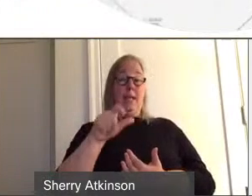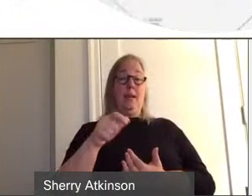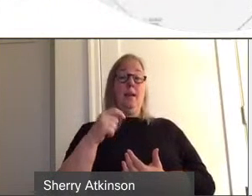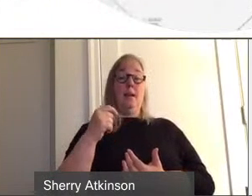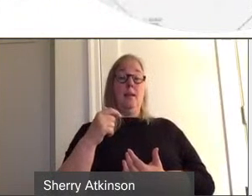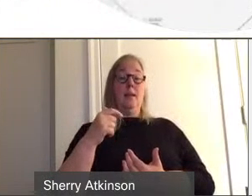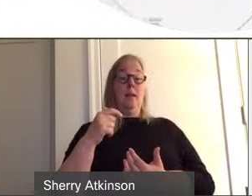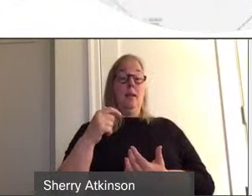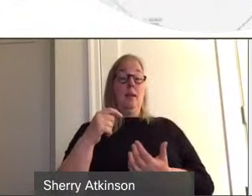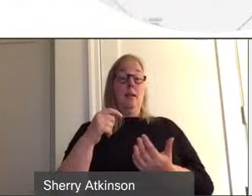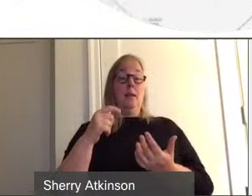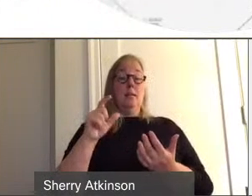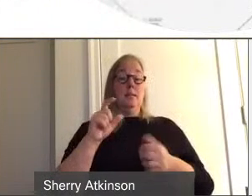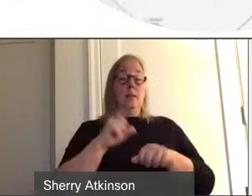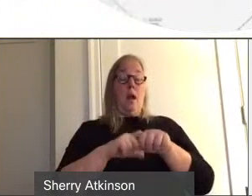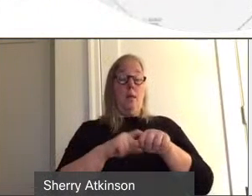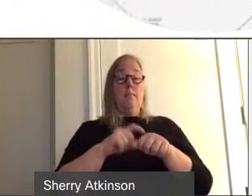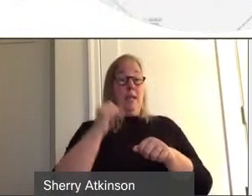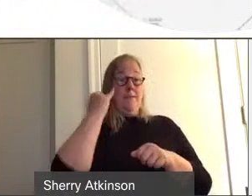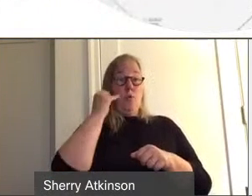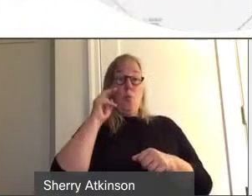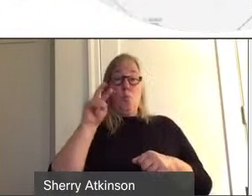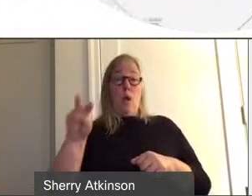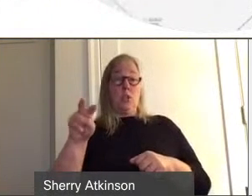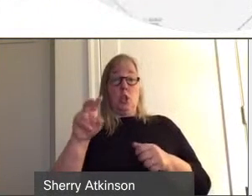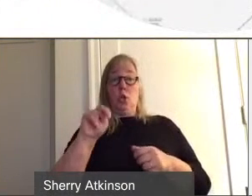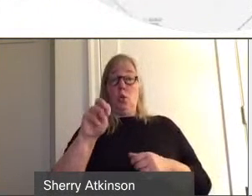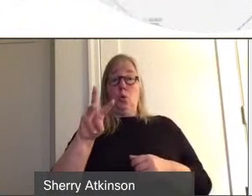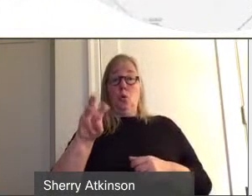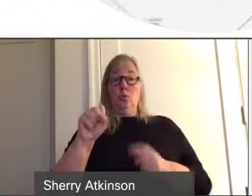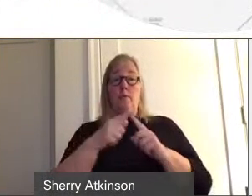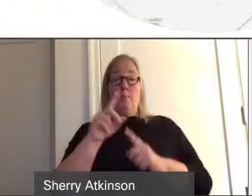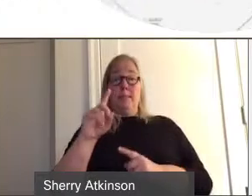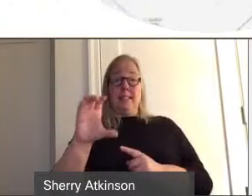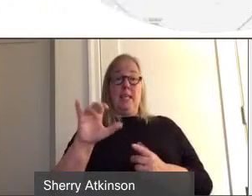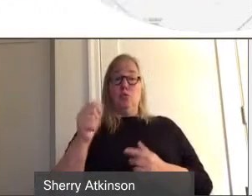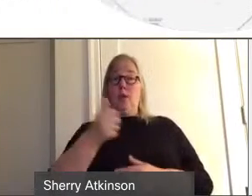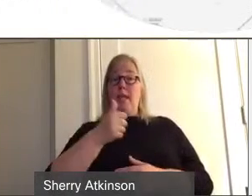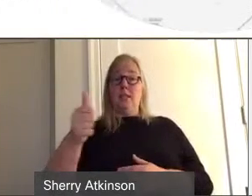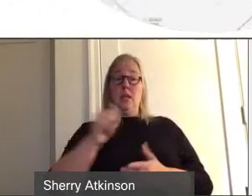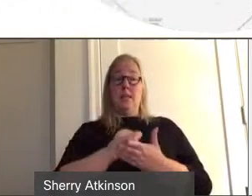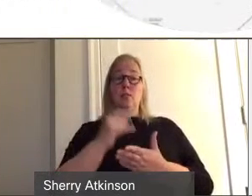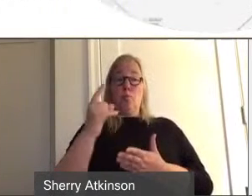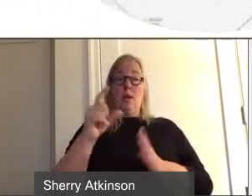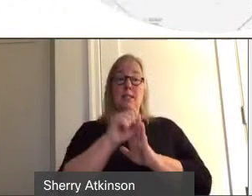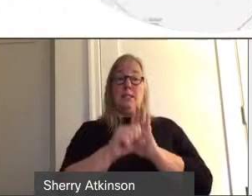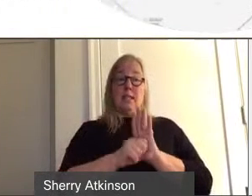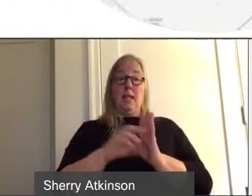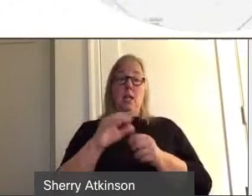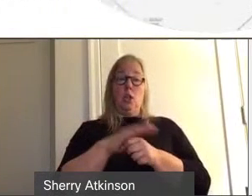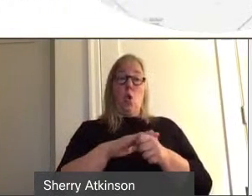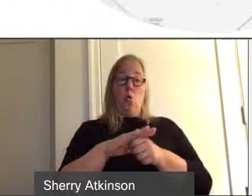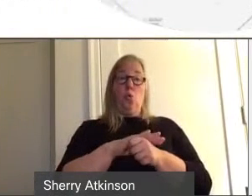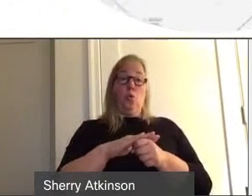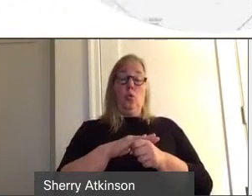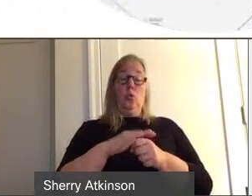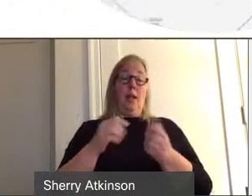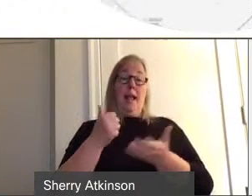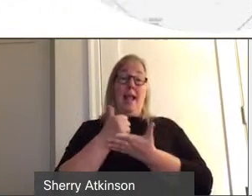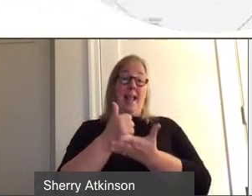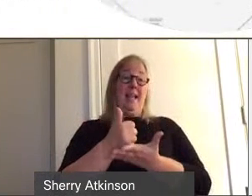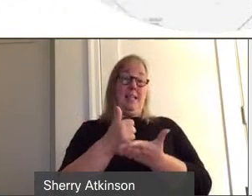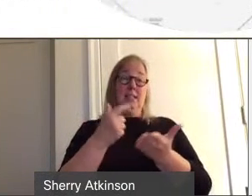many of you know that are watching the news out of DC, transit is one of the state and local aid discussions that they're still having with